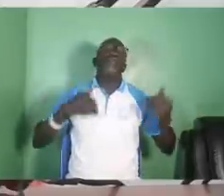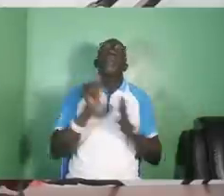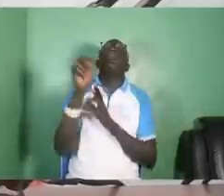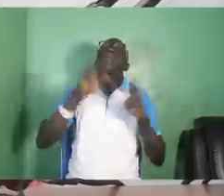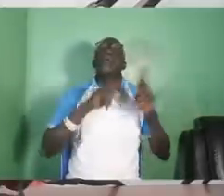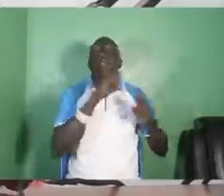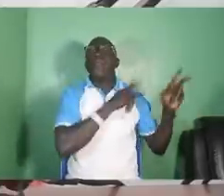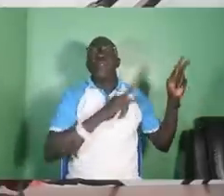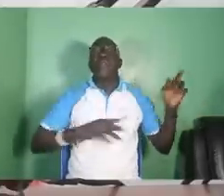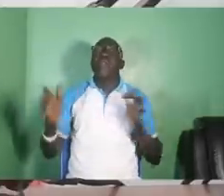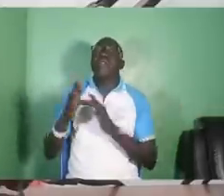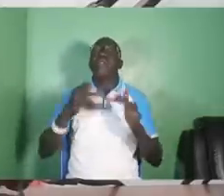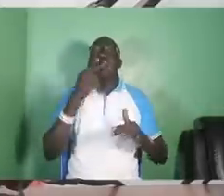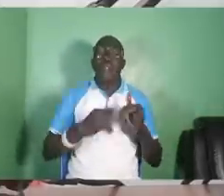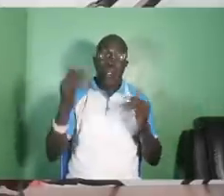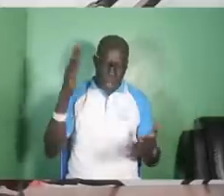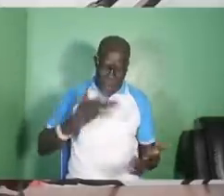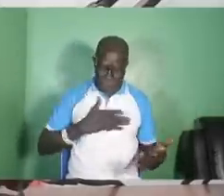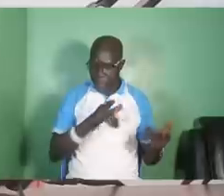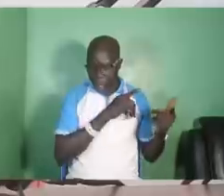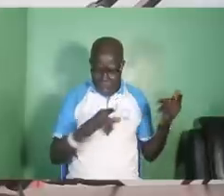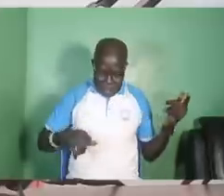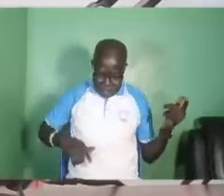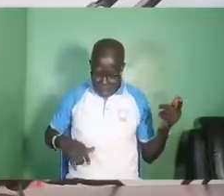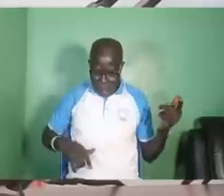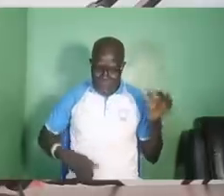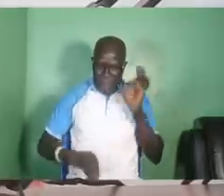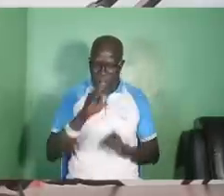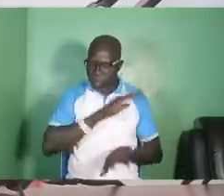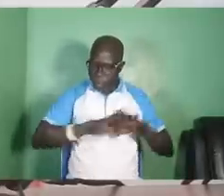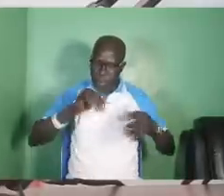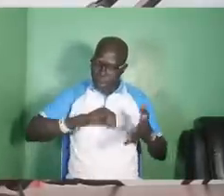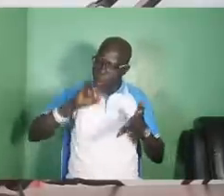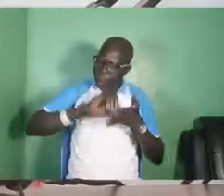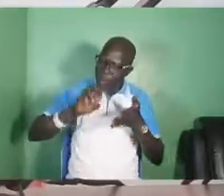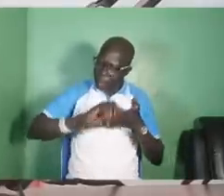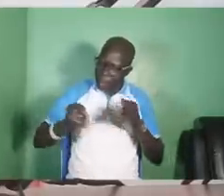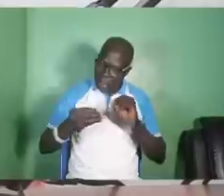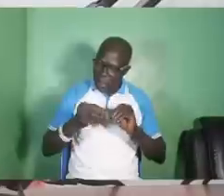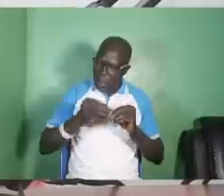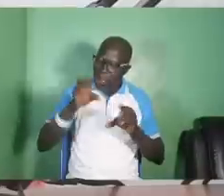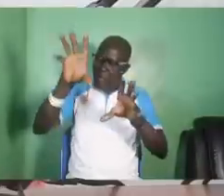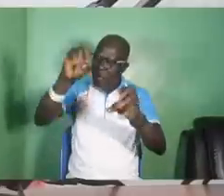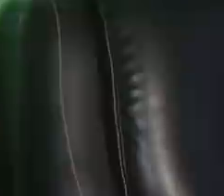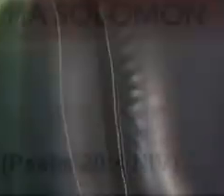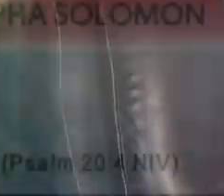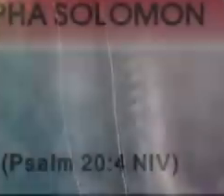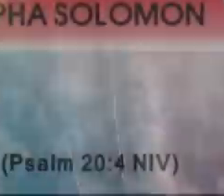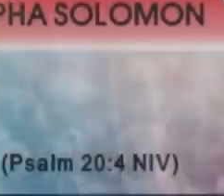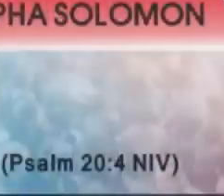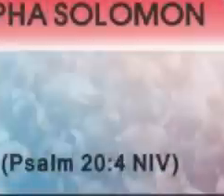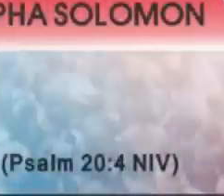o. Amen. Yes, Oluwa wa. Amen. To ba ni aka number. God ya aka number with you. Mo ba ko ko se. Take your pen and write